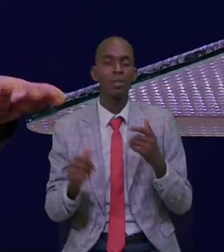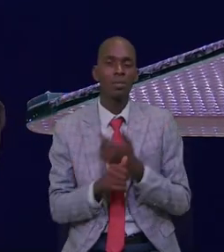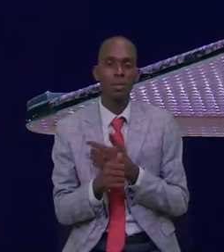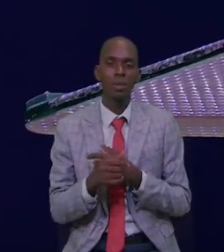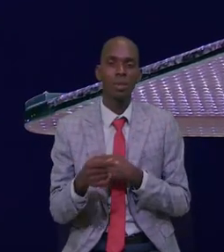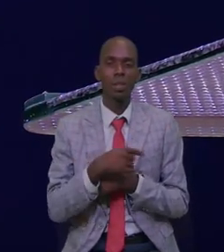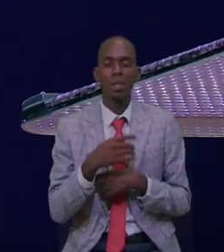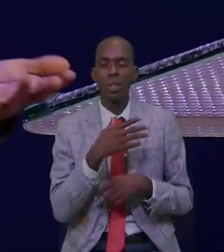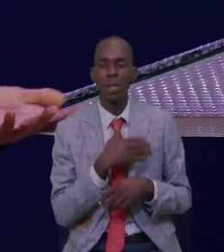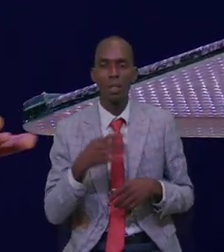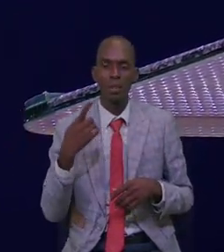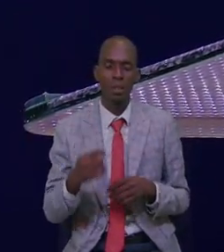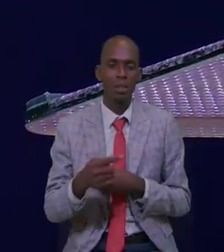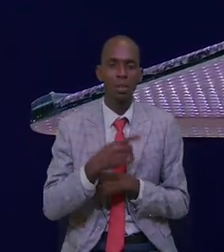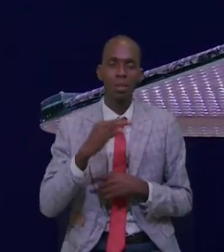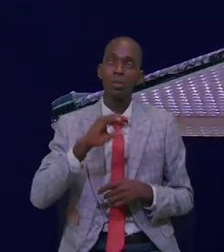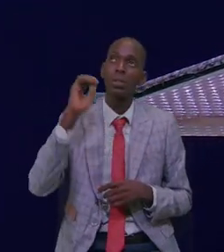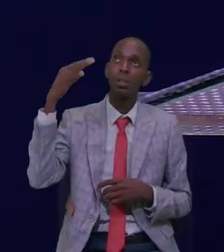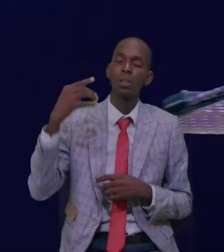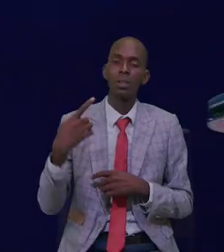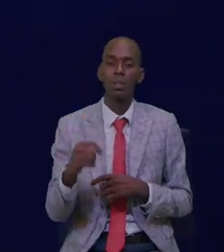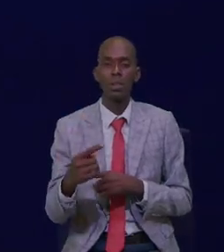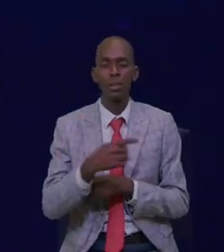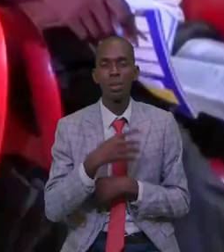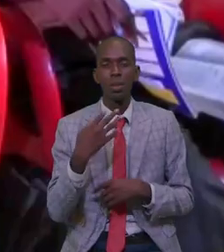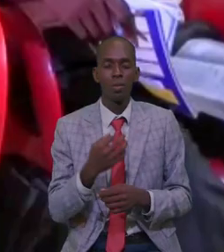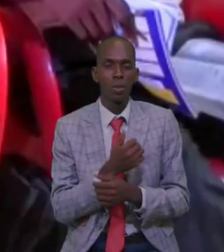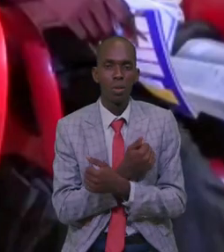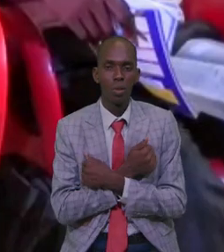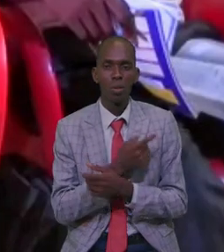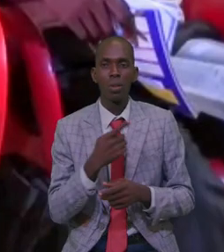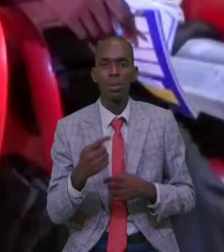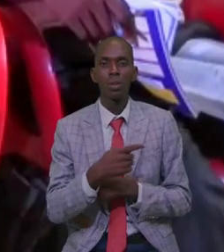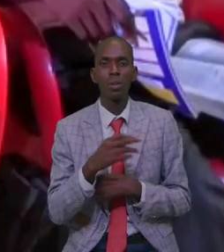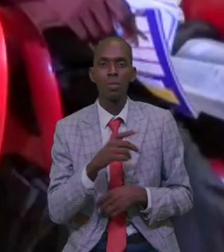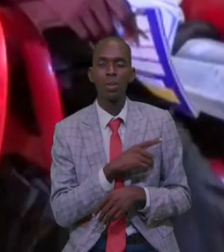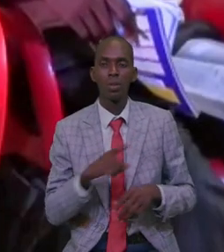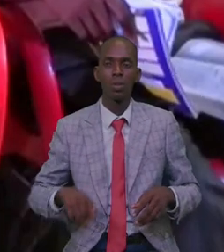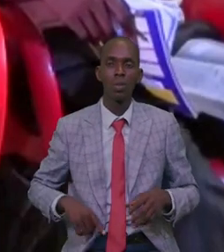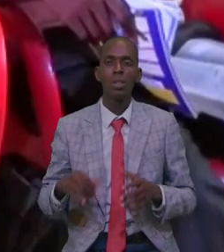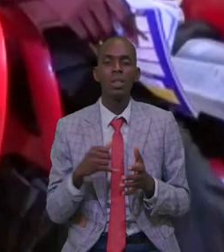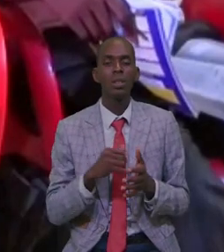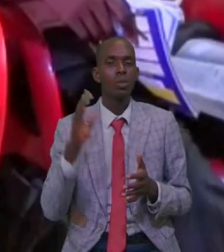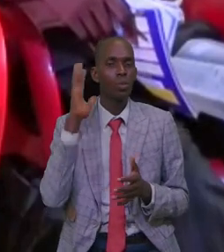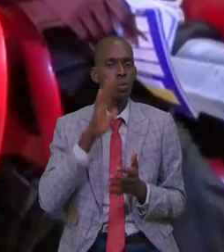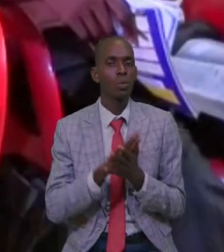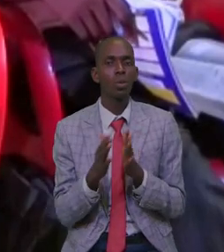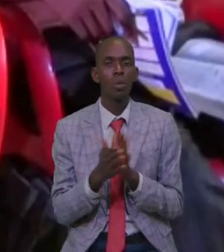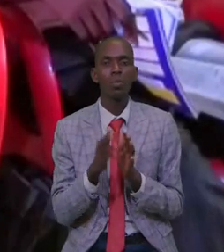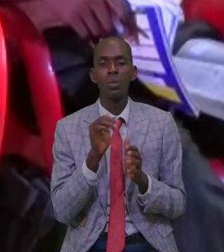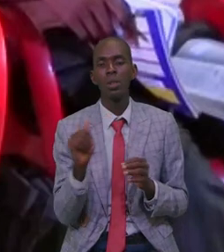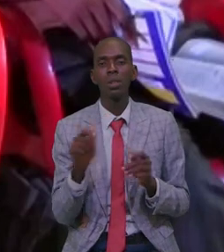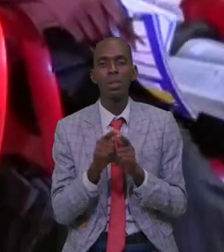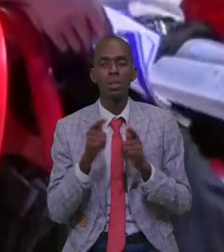day of the love of God and the day of forgiveness. It will be the day of terrible judgment upon the